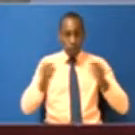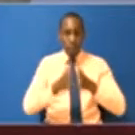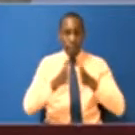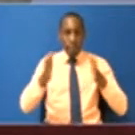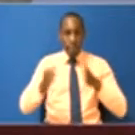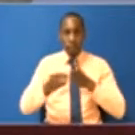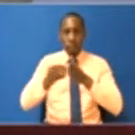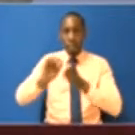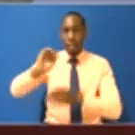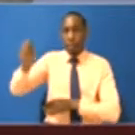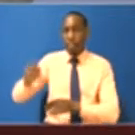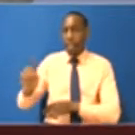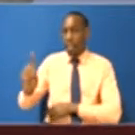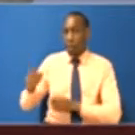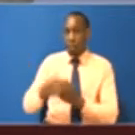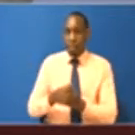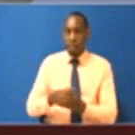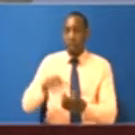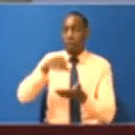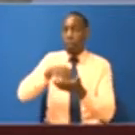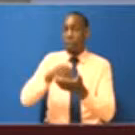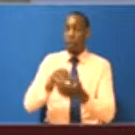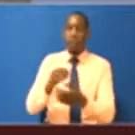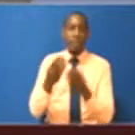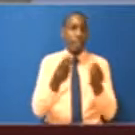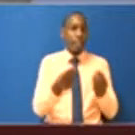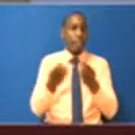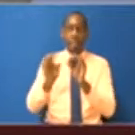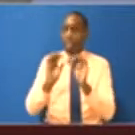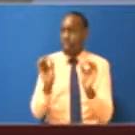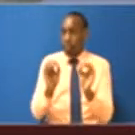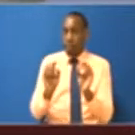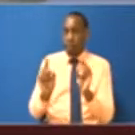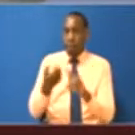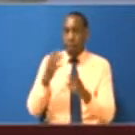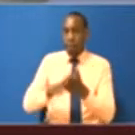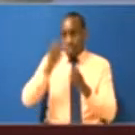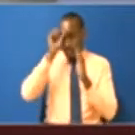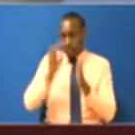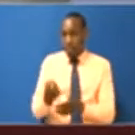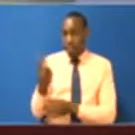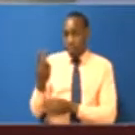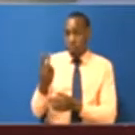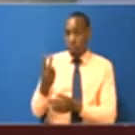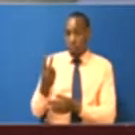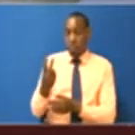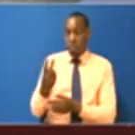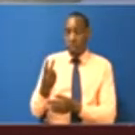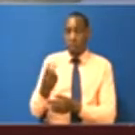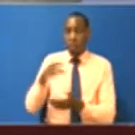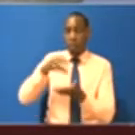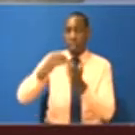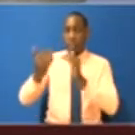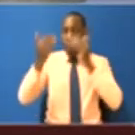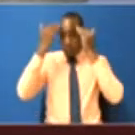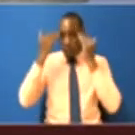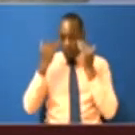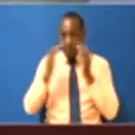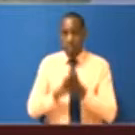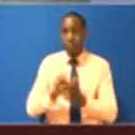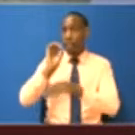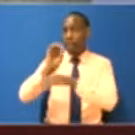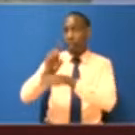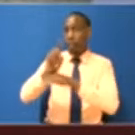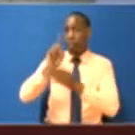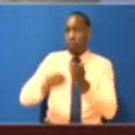to lead the country of nairobi that seat is a hot one the first two office holders i believe are still battling cases in court at the moment were the same what advice